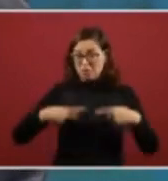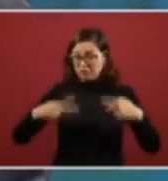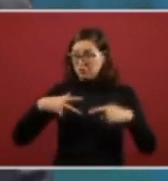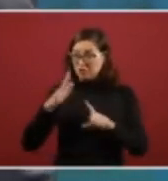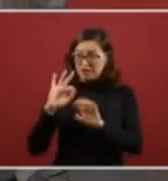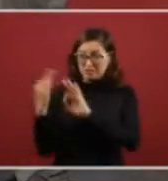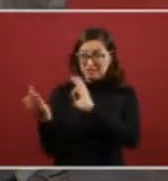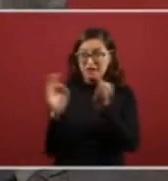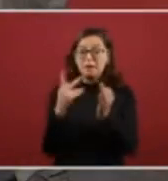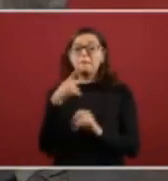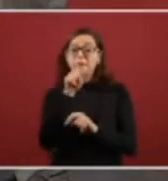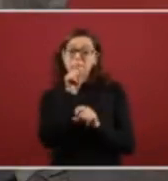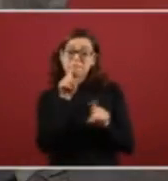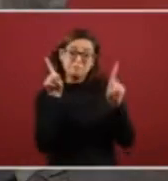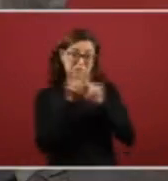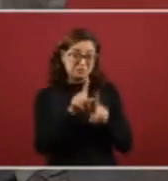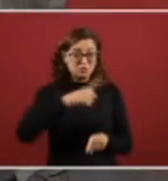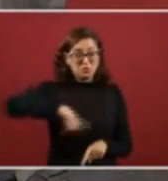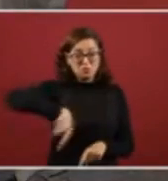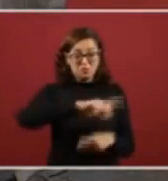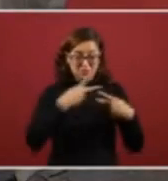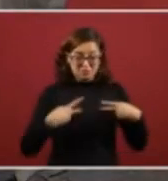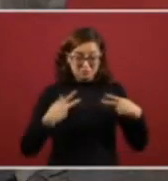the people that work in the